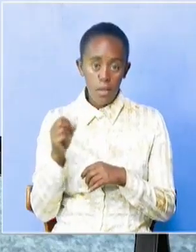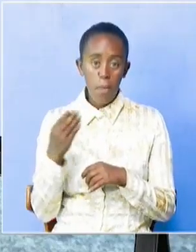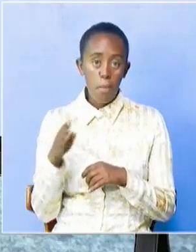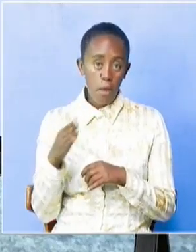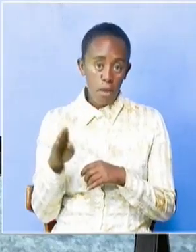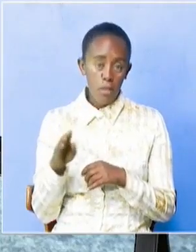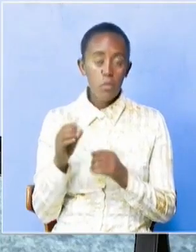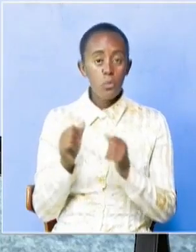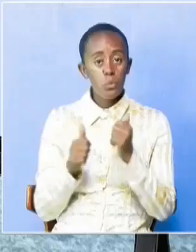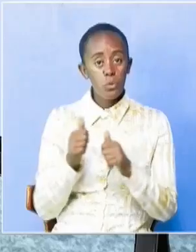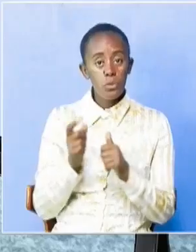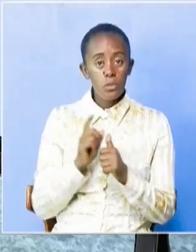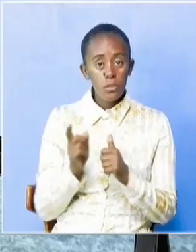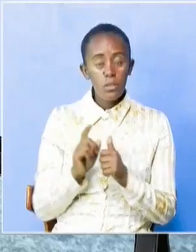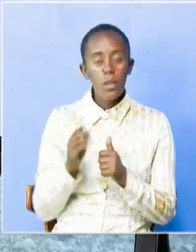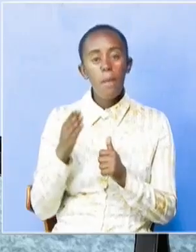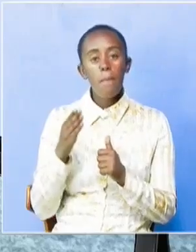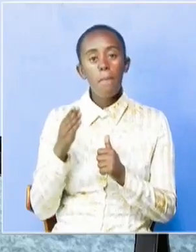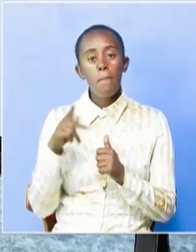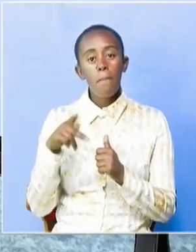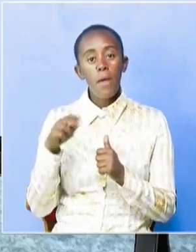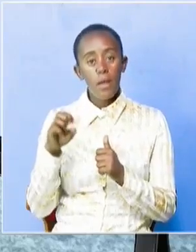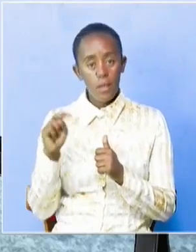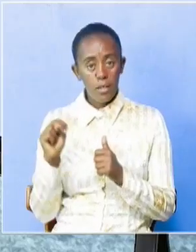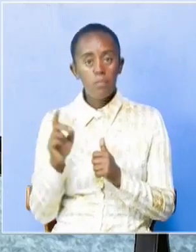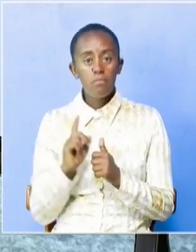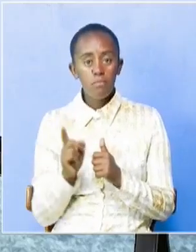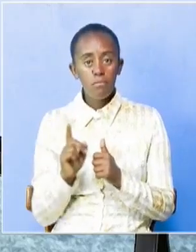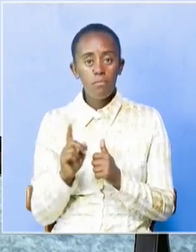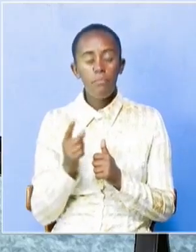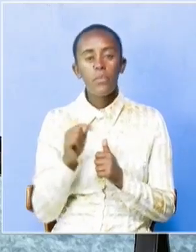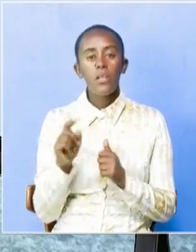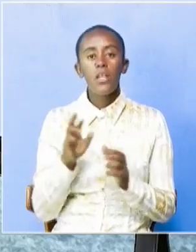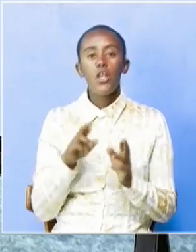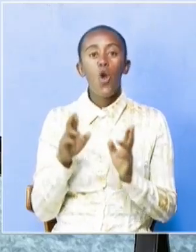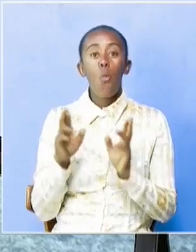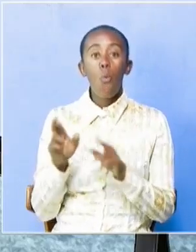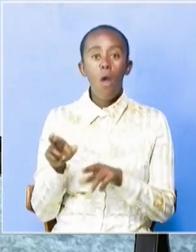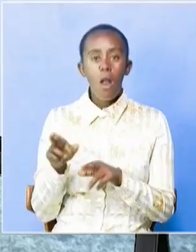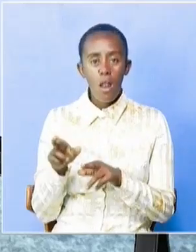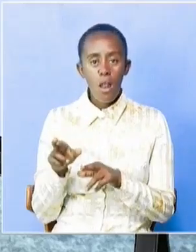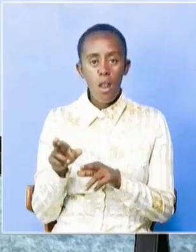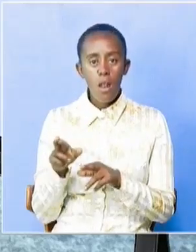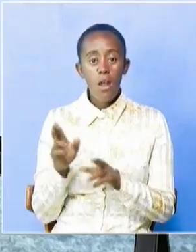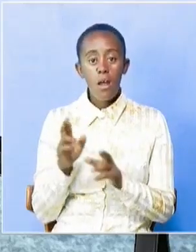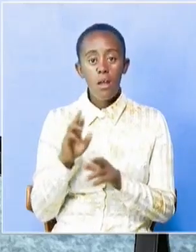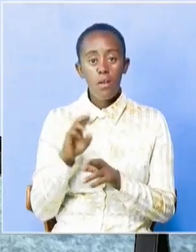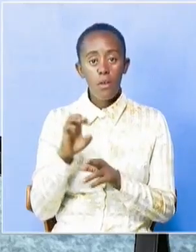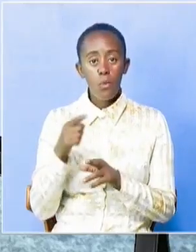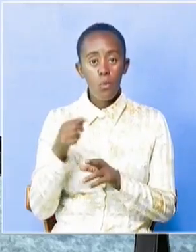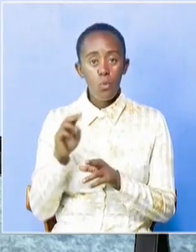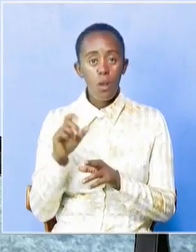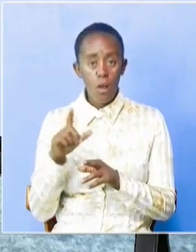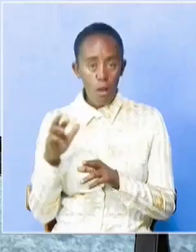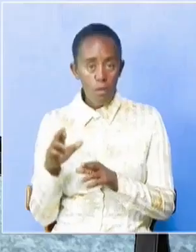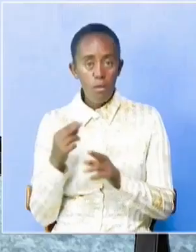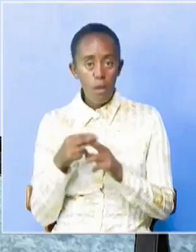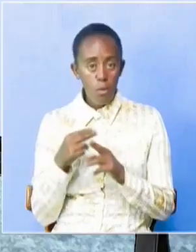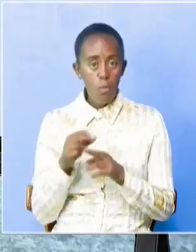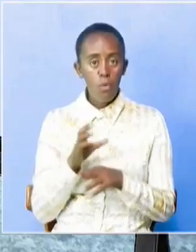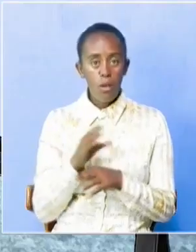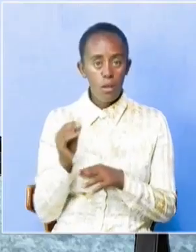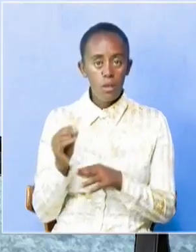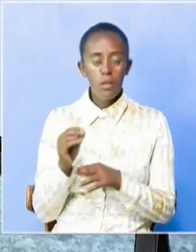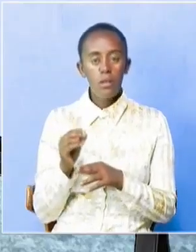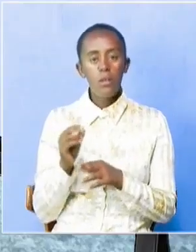case, which is, pen is what? The regular noun and